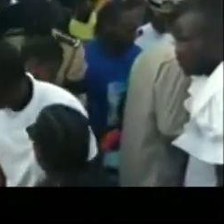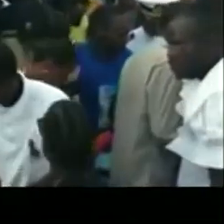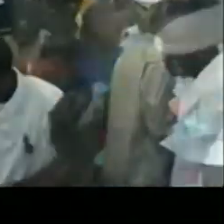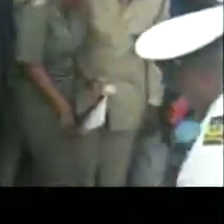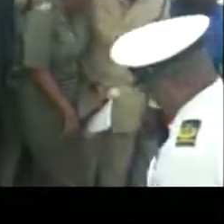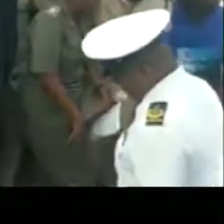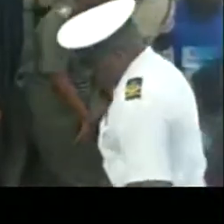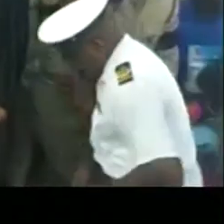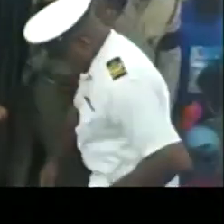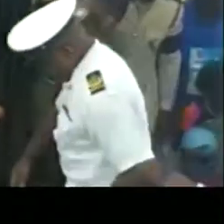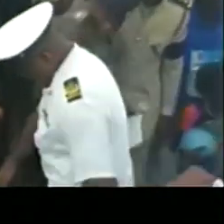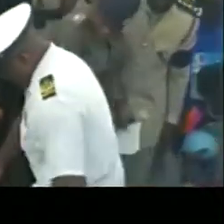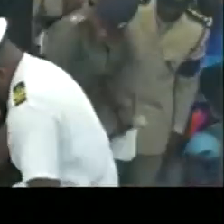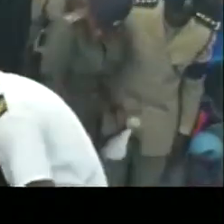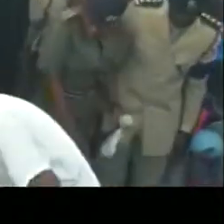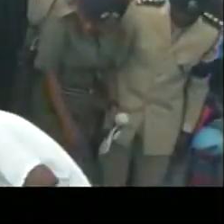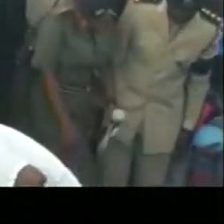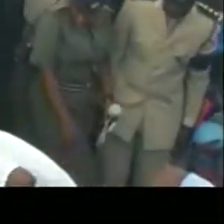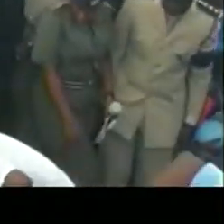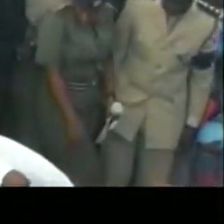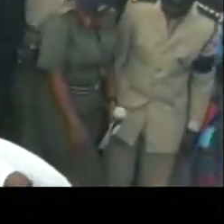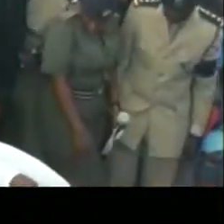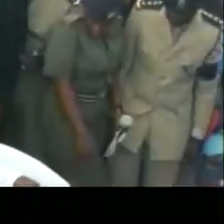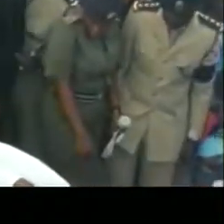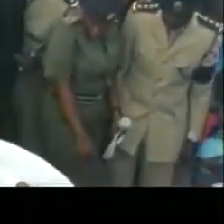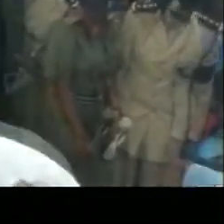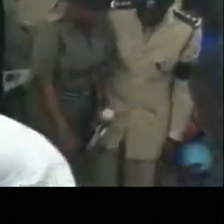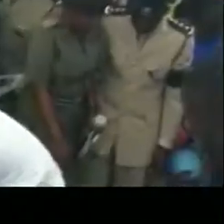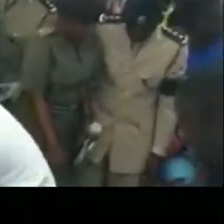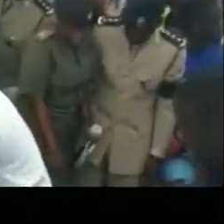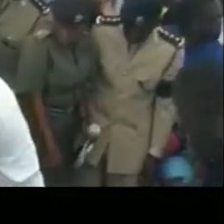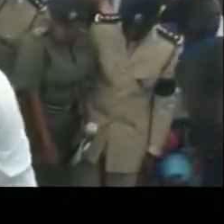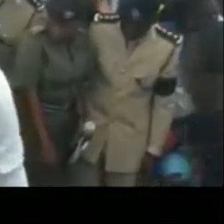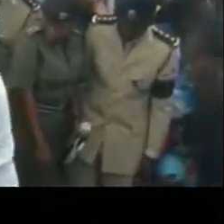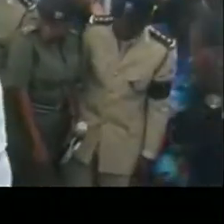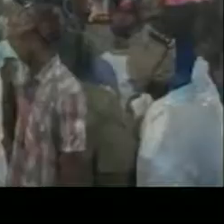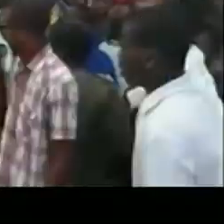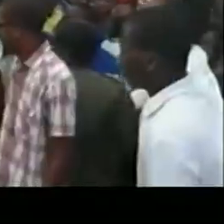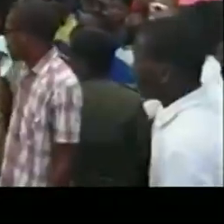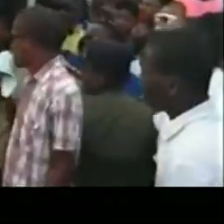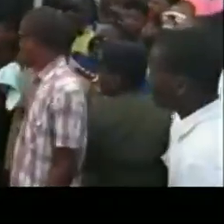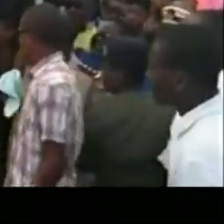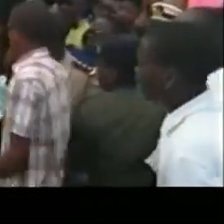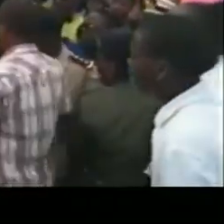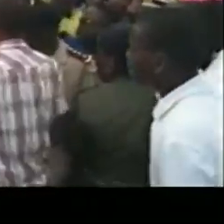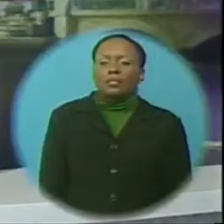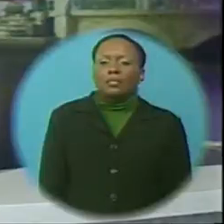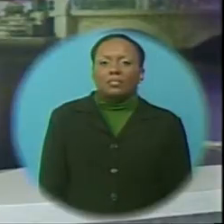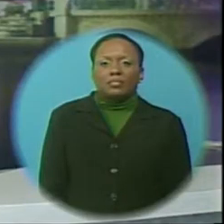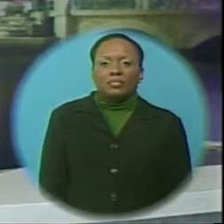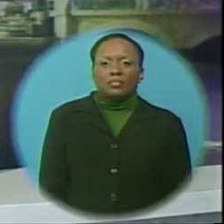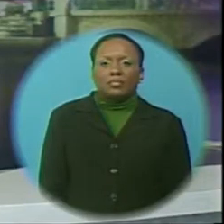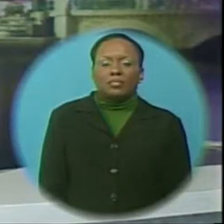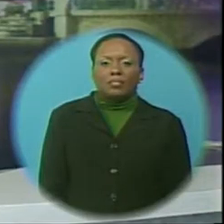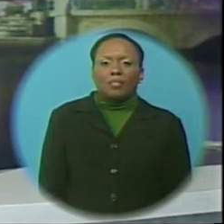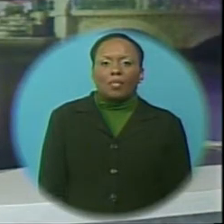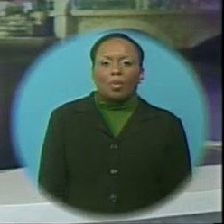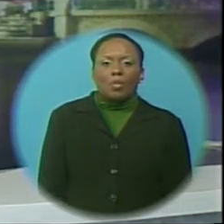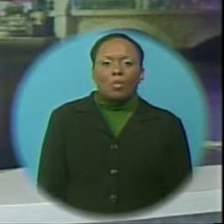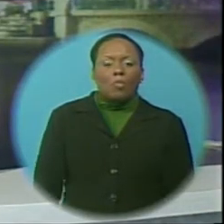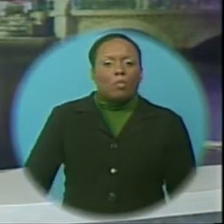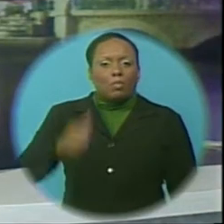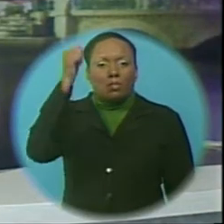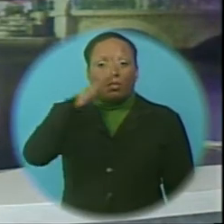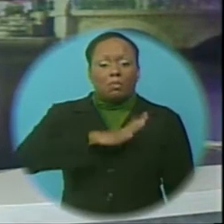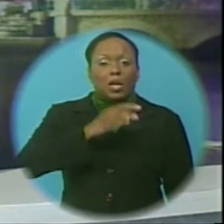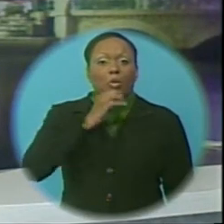safer place, people need to report crimes, providing the information that allows lawmen to act. The